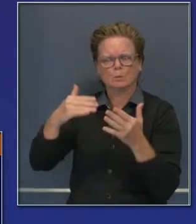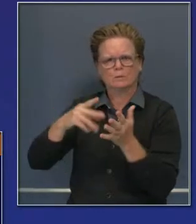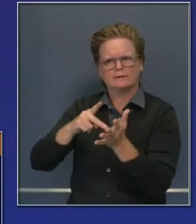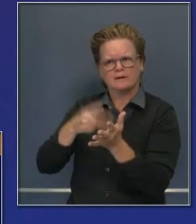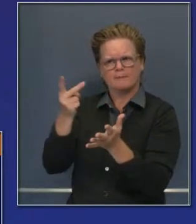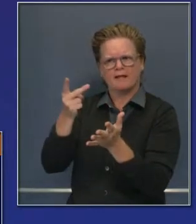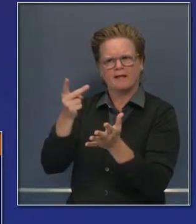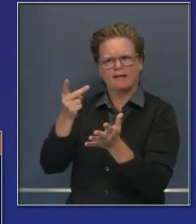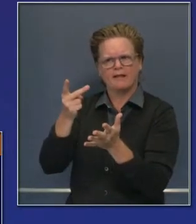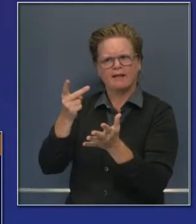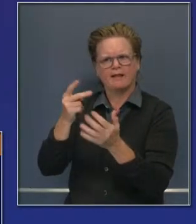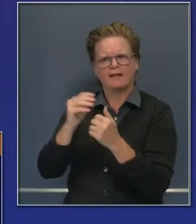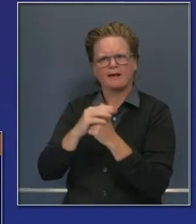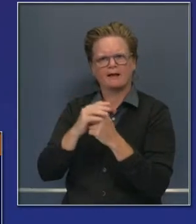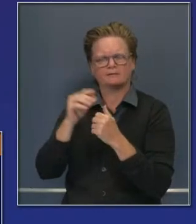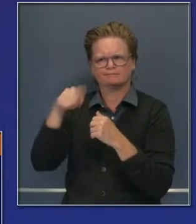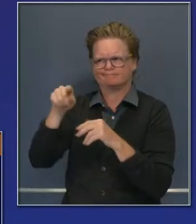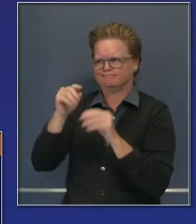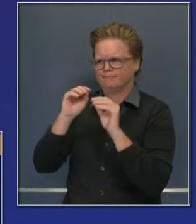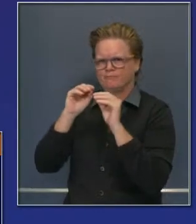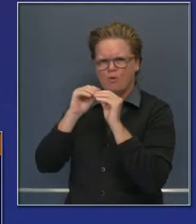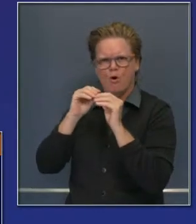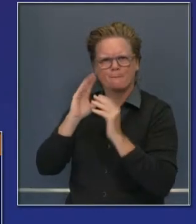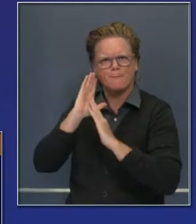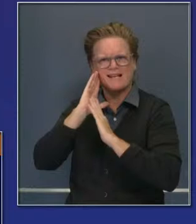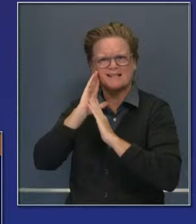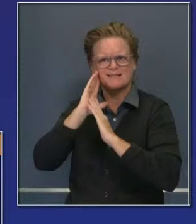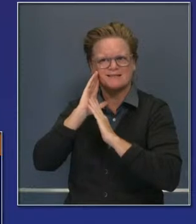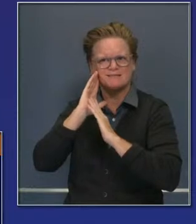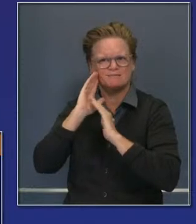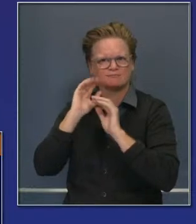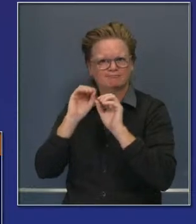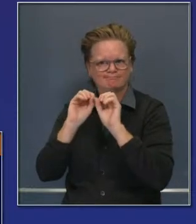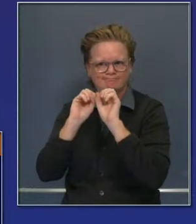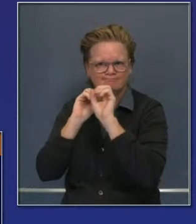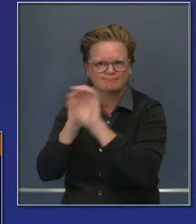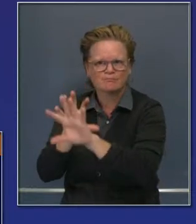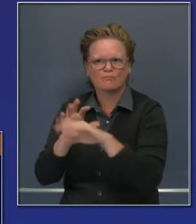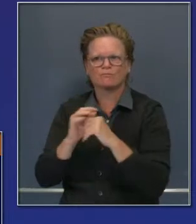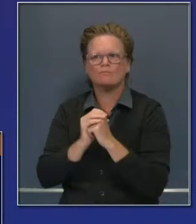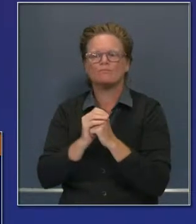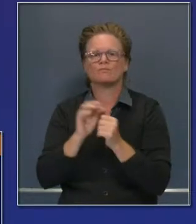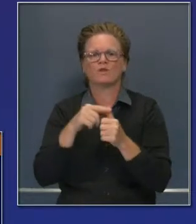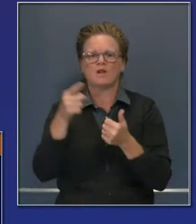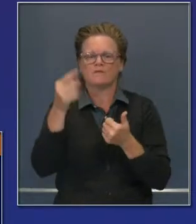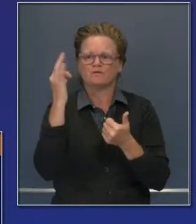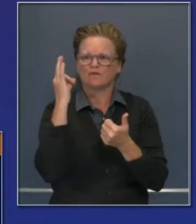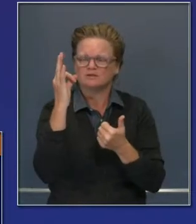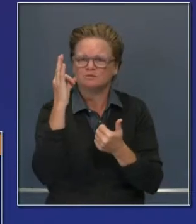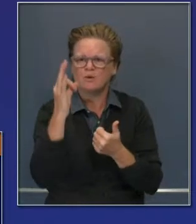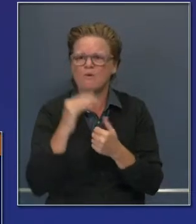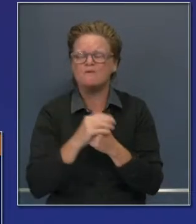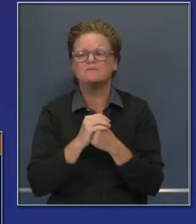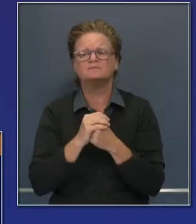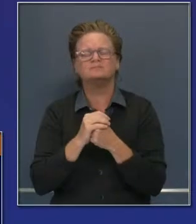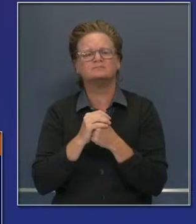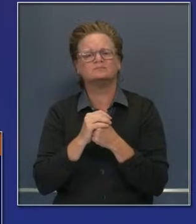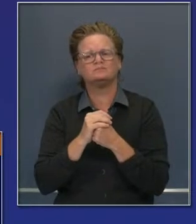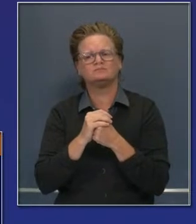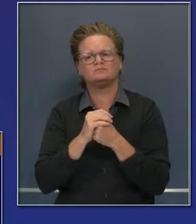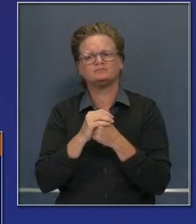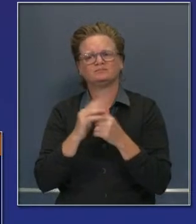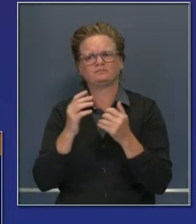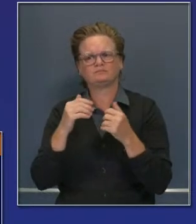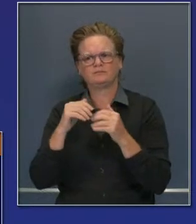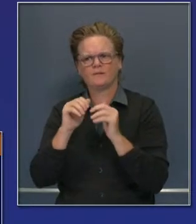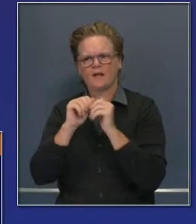two large projects, 163 units. Fresno and their housing authority focusing on a motel conversion. Up in